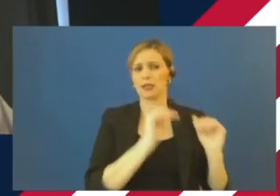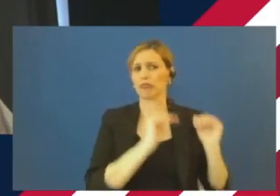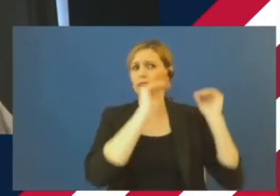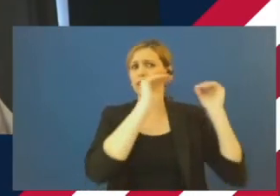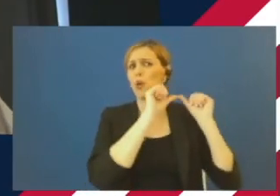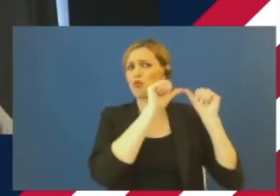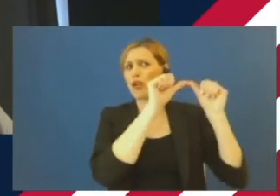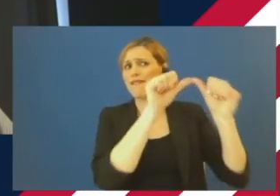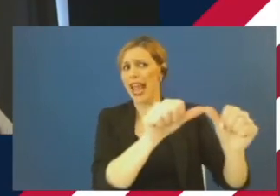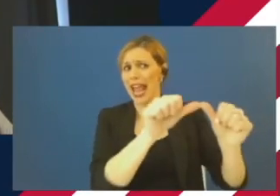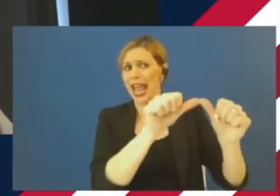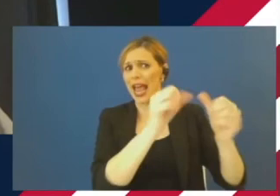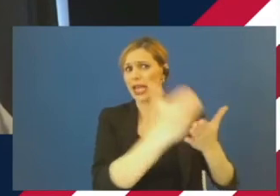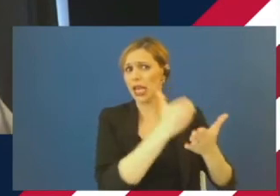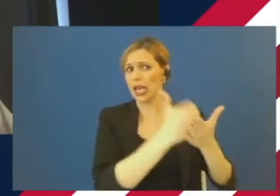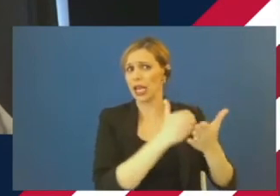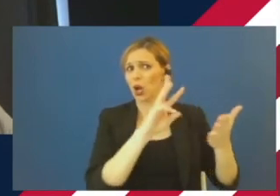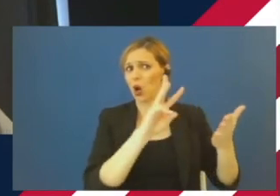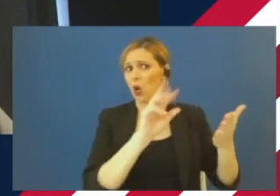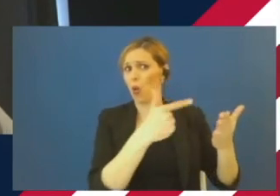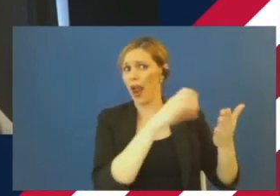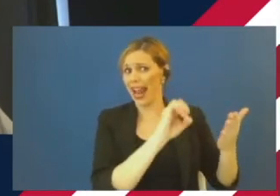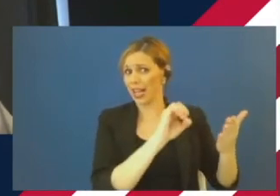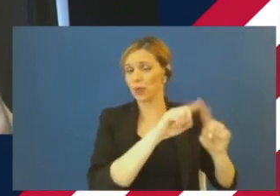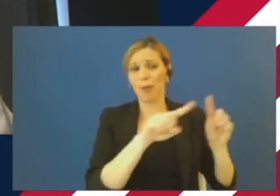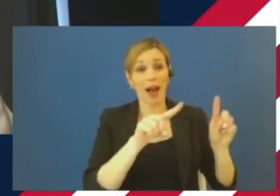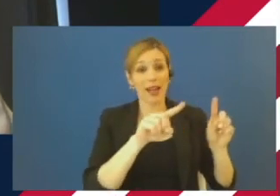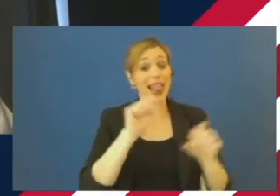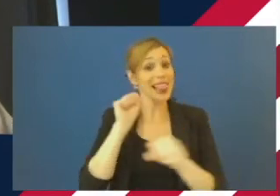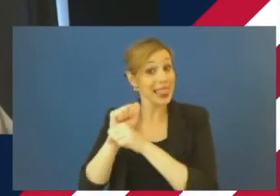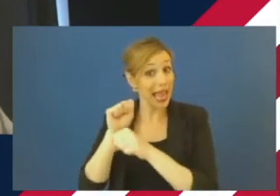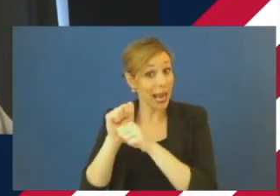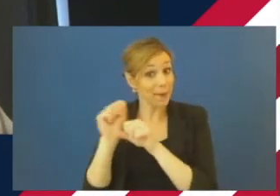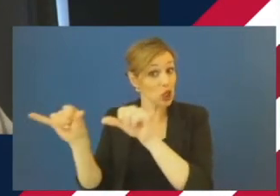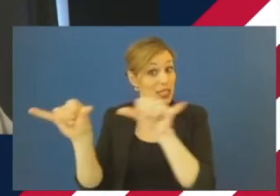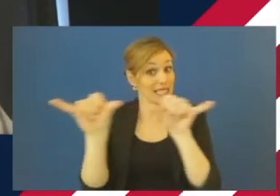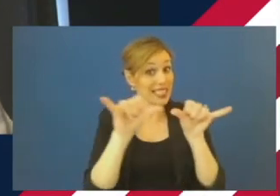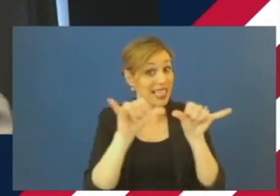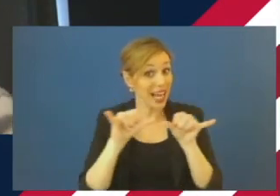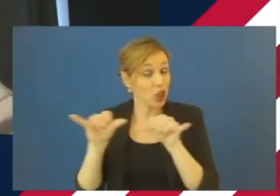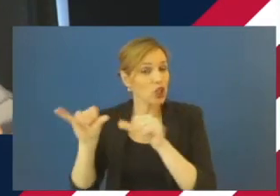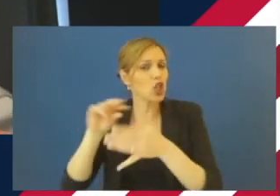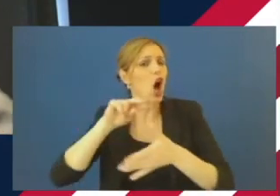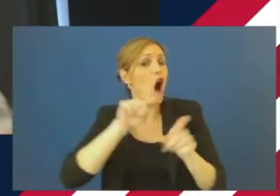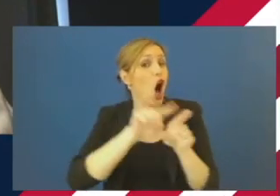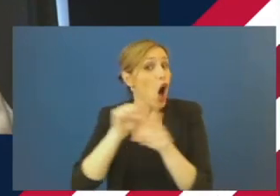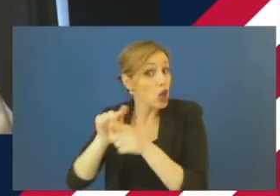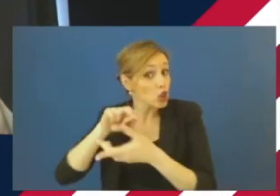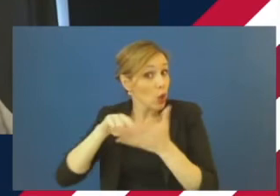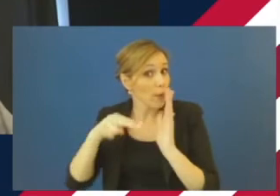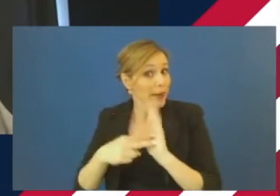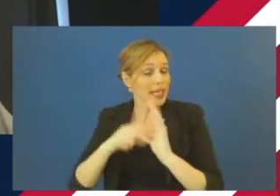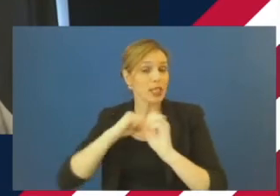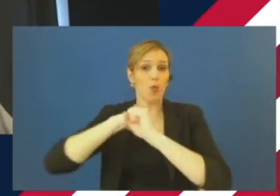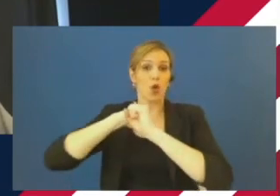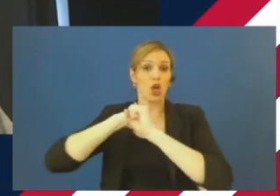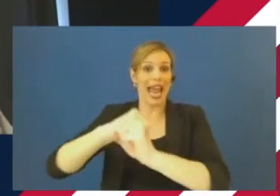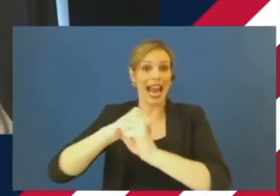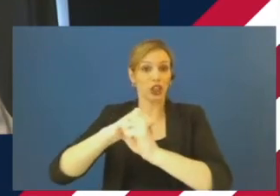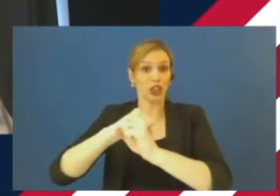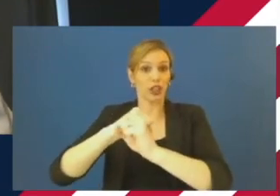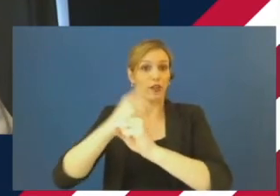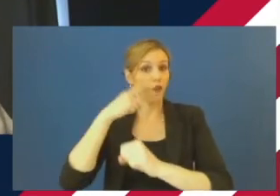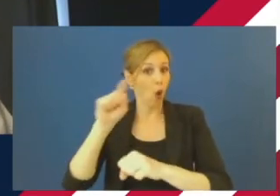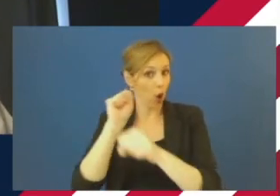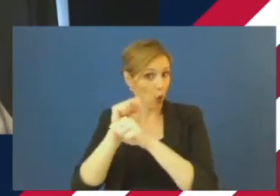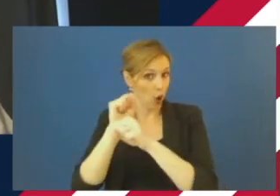that labor standards also mean worker protections. Can you say more about what